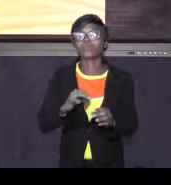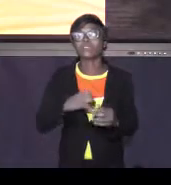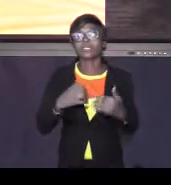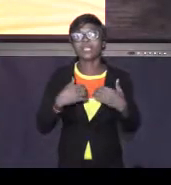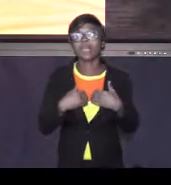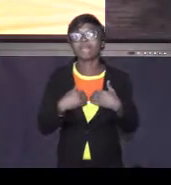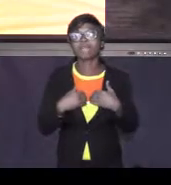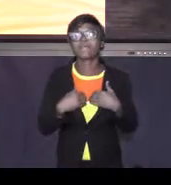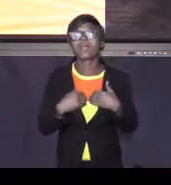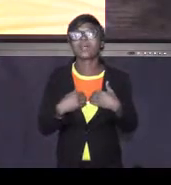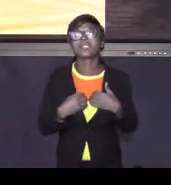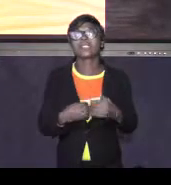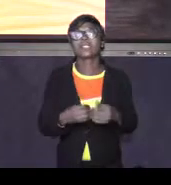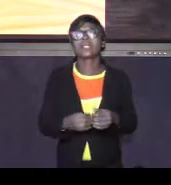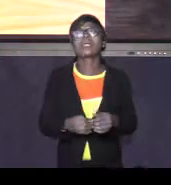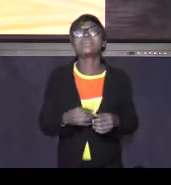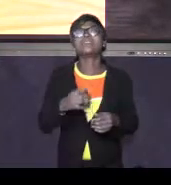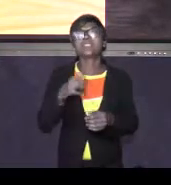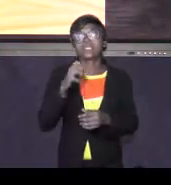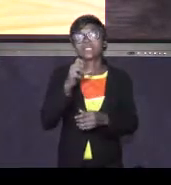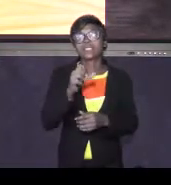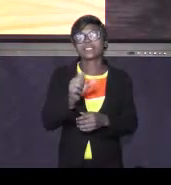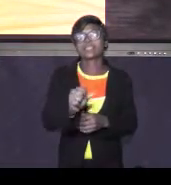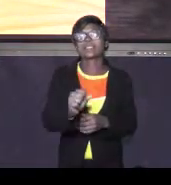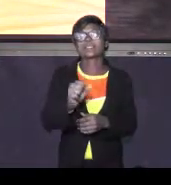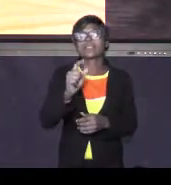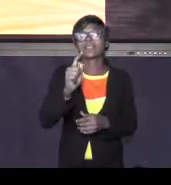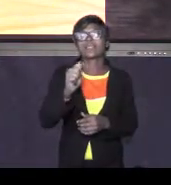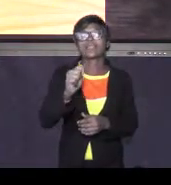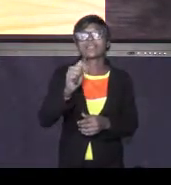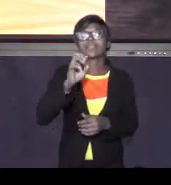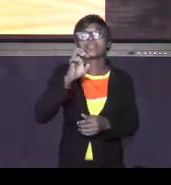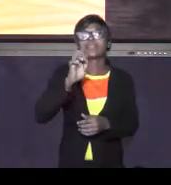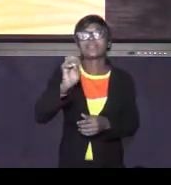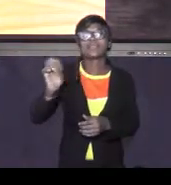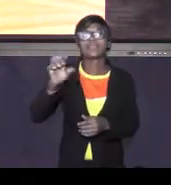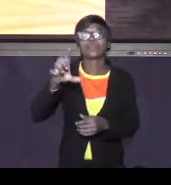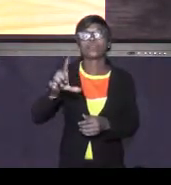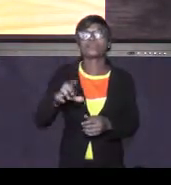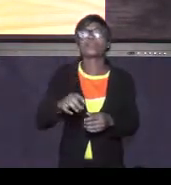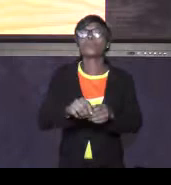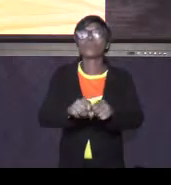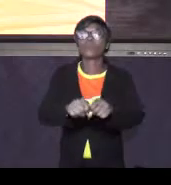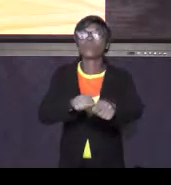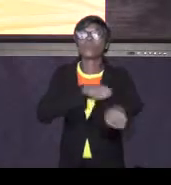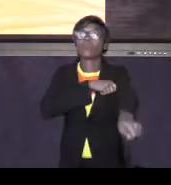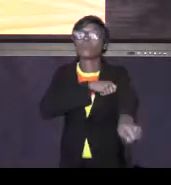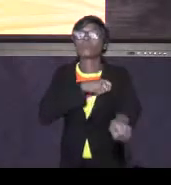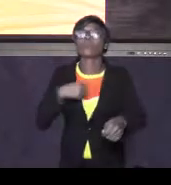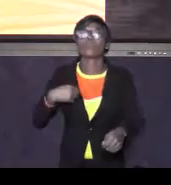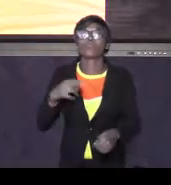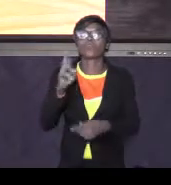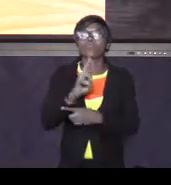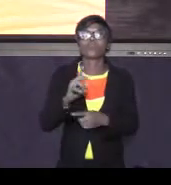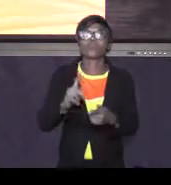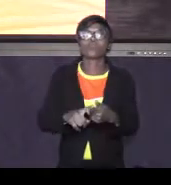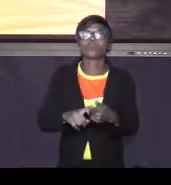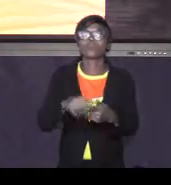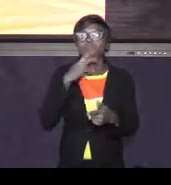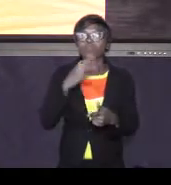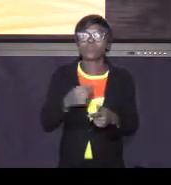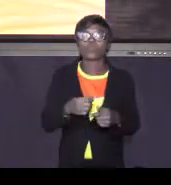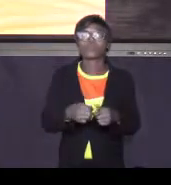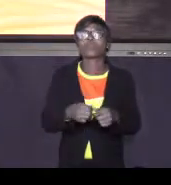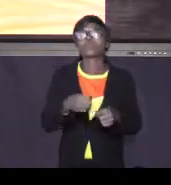I have steel rule. Say that. Steel rule. S-T-E-E-L rule. We use steel rule